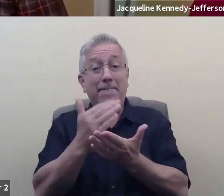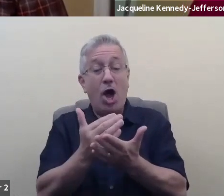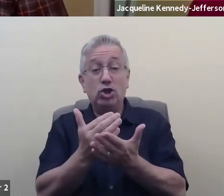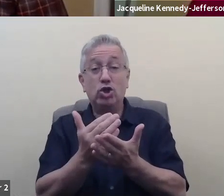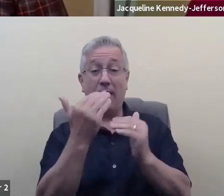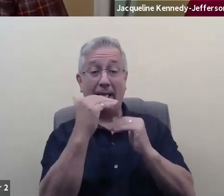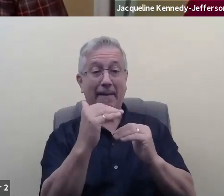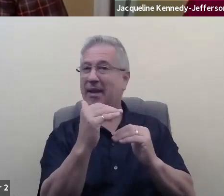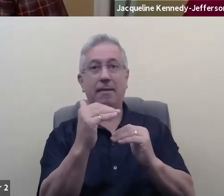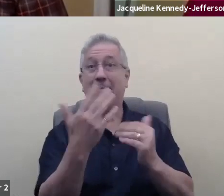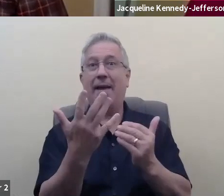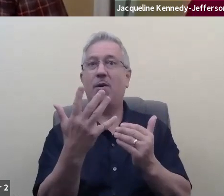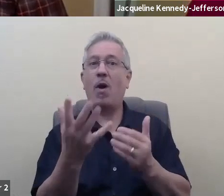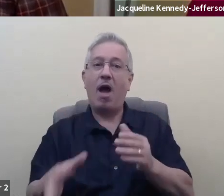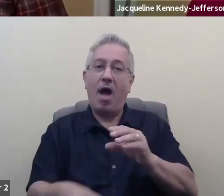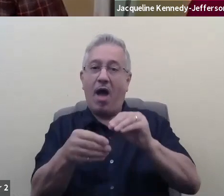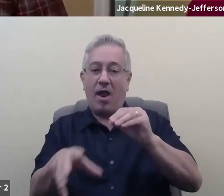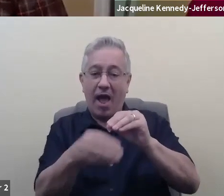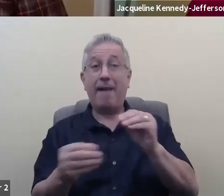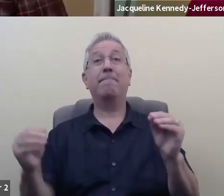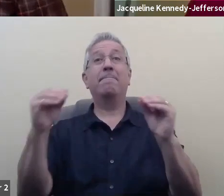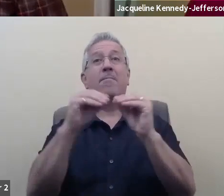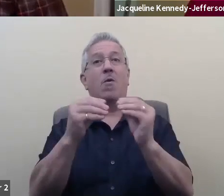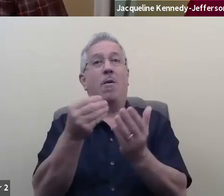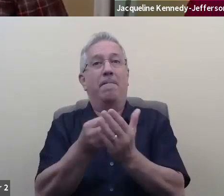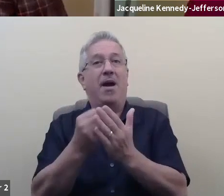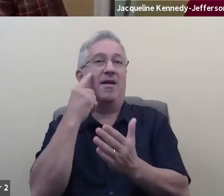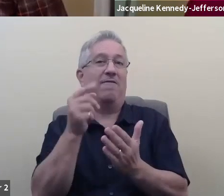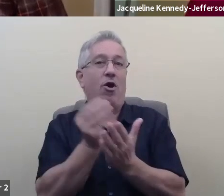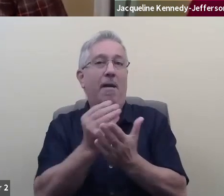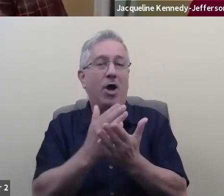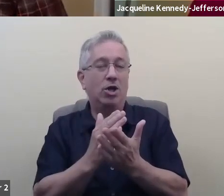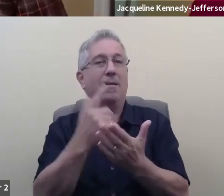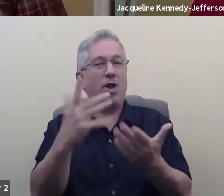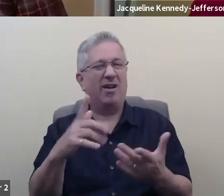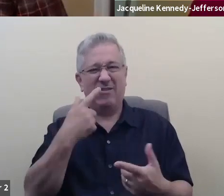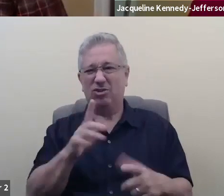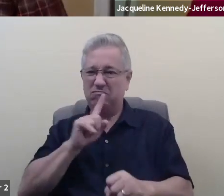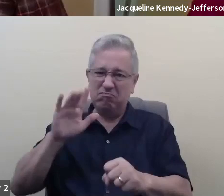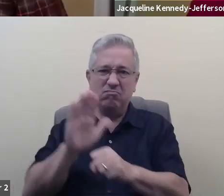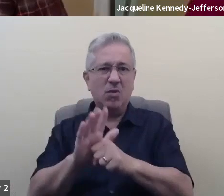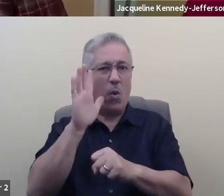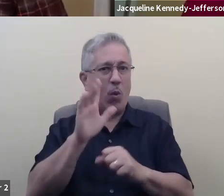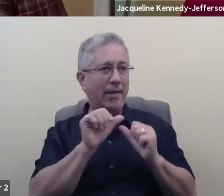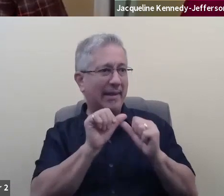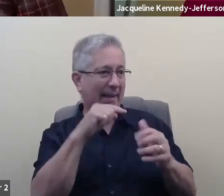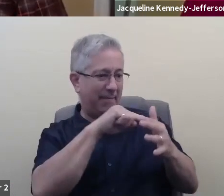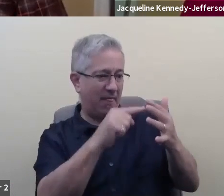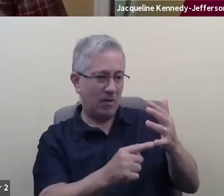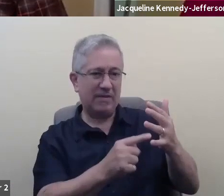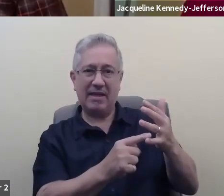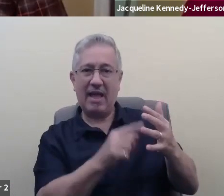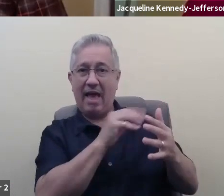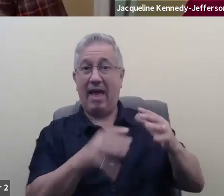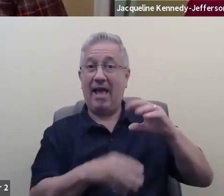have a huge platform of work to do that we have committed to. And that budget actually serves as a way of